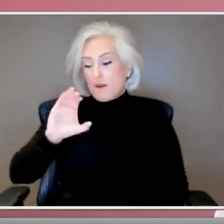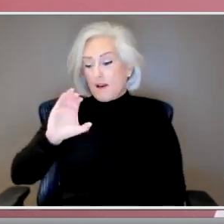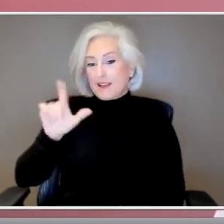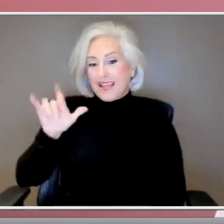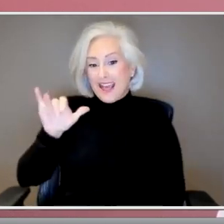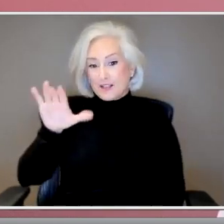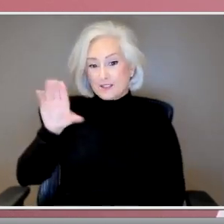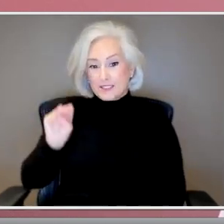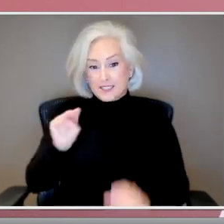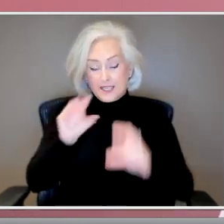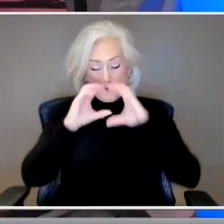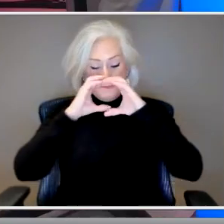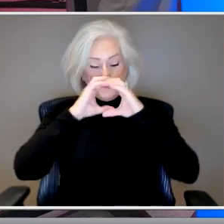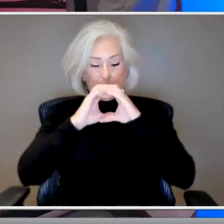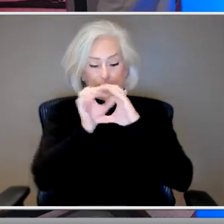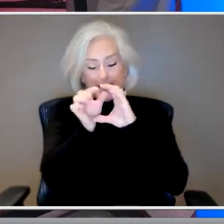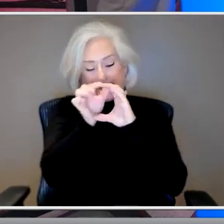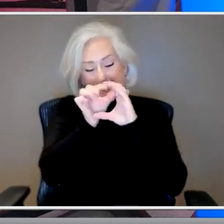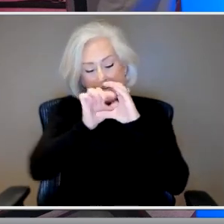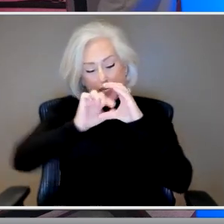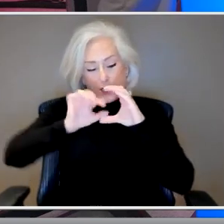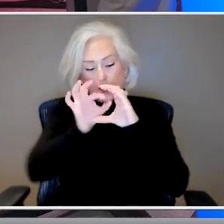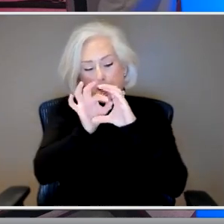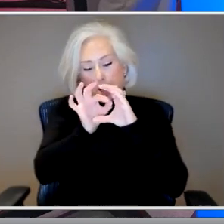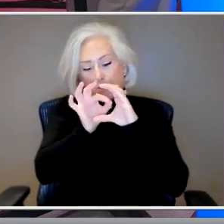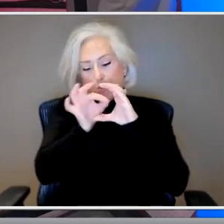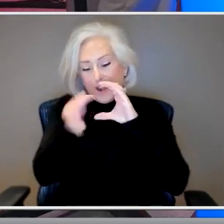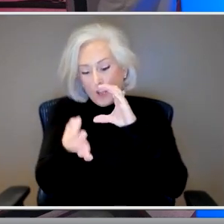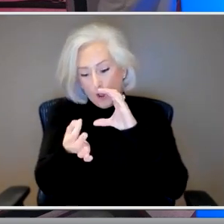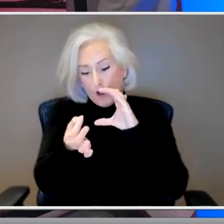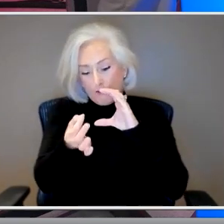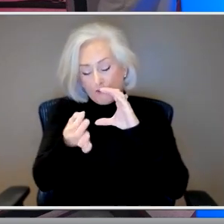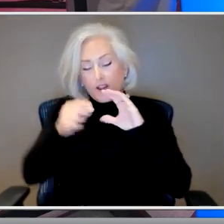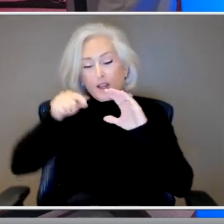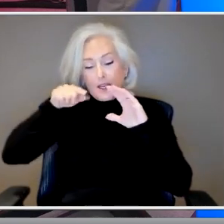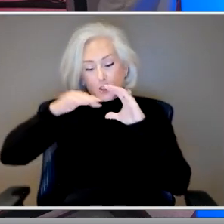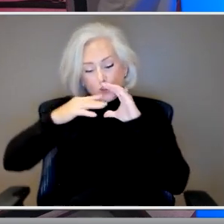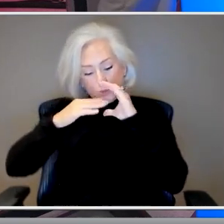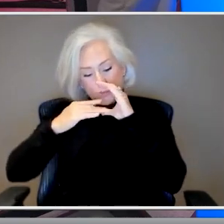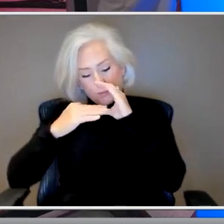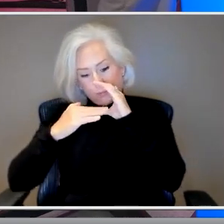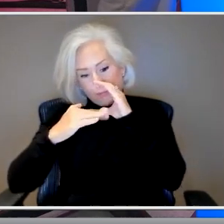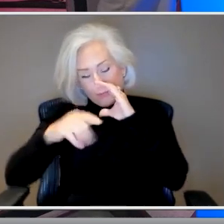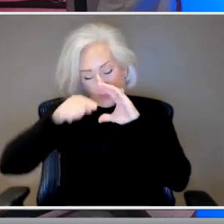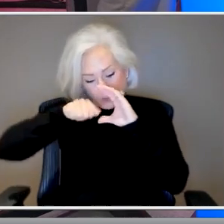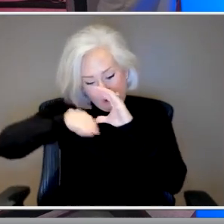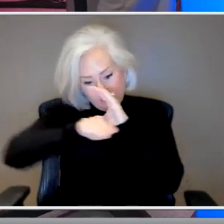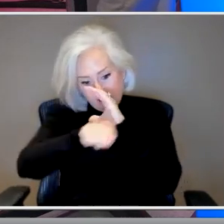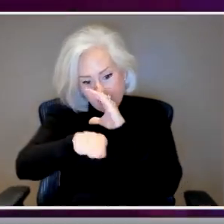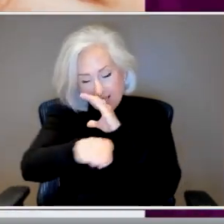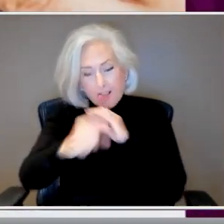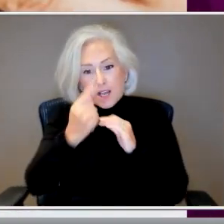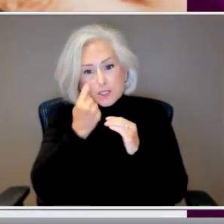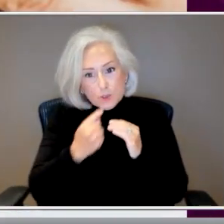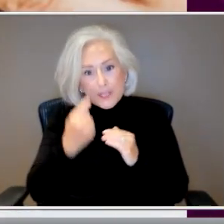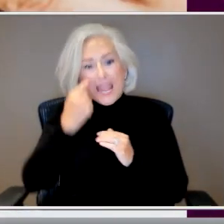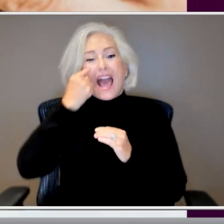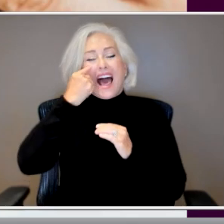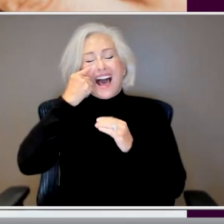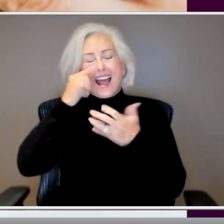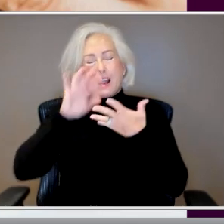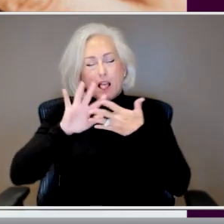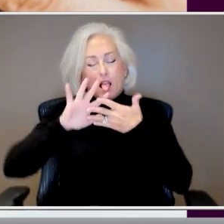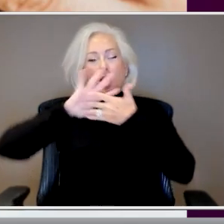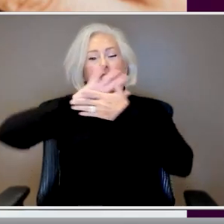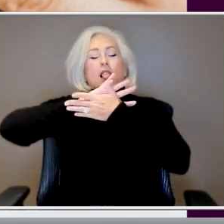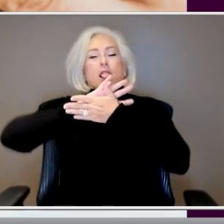faster. And that's what was starting to happen. We have some great questions that are already coming in. If you have a question or a comment that